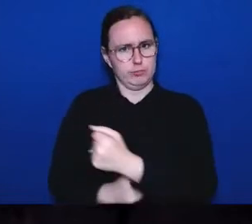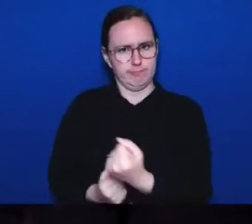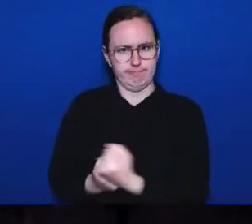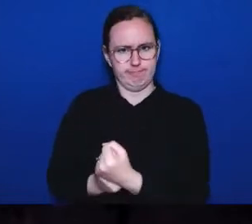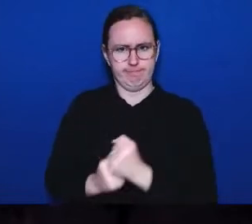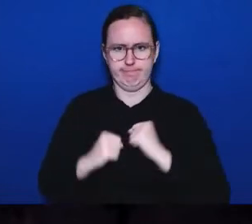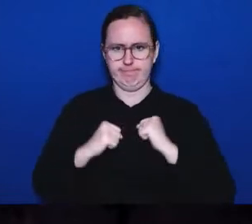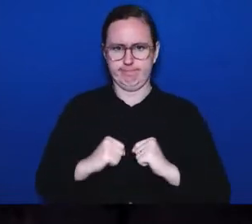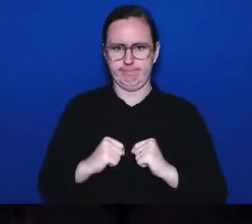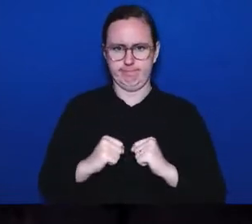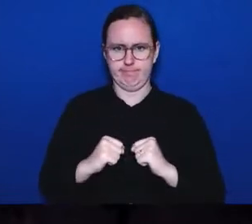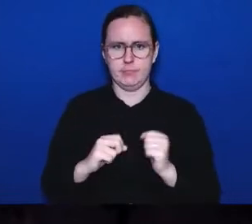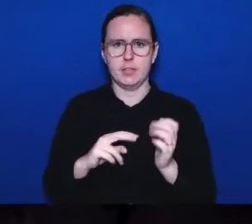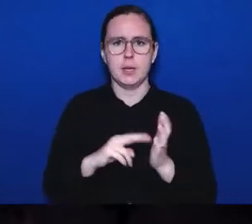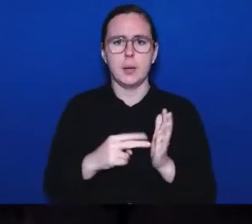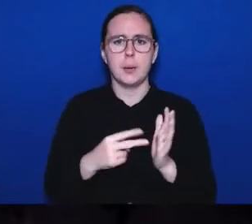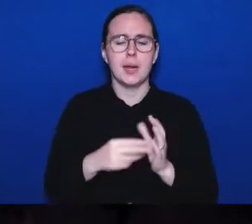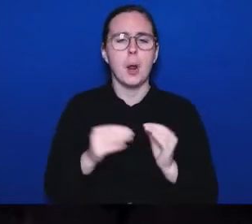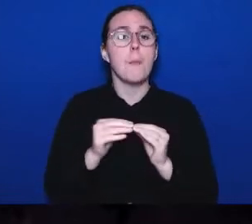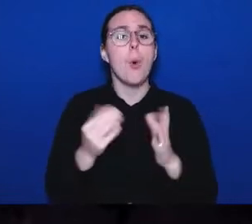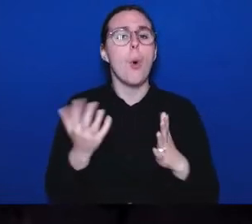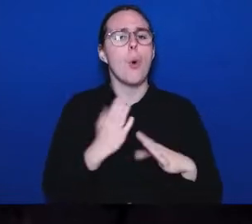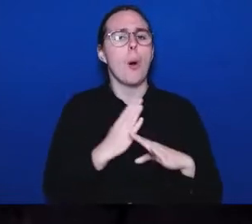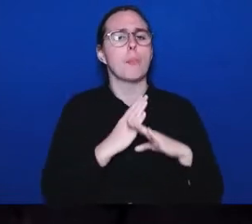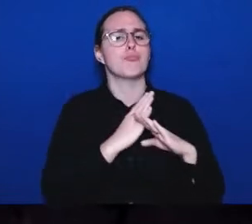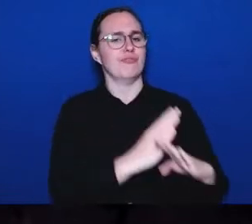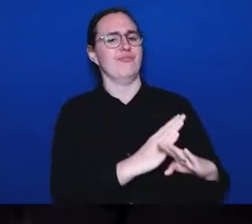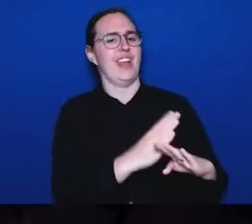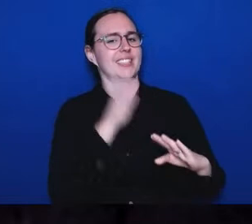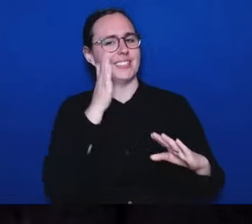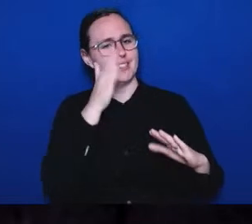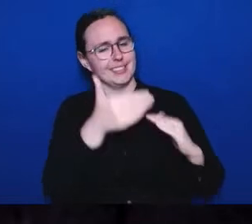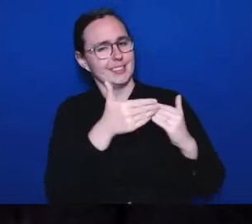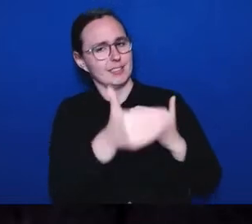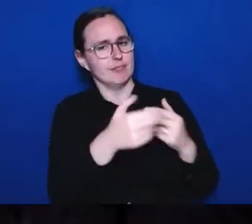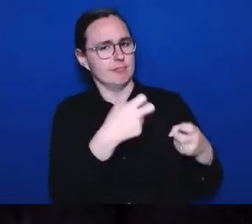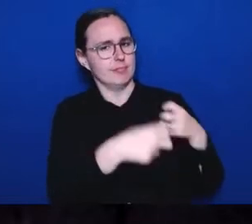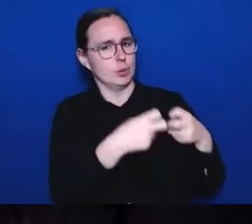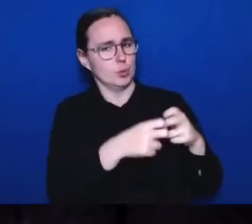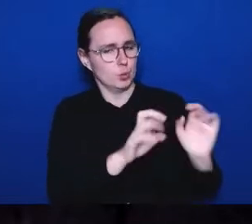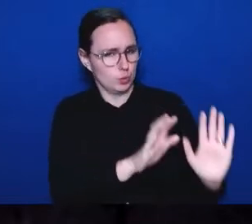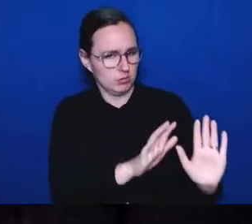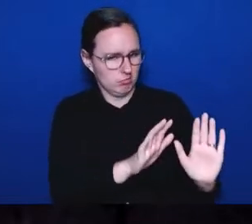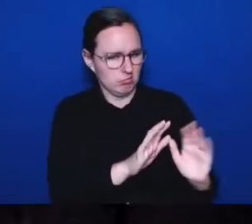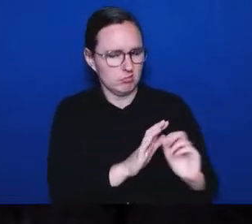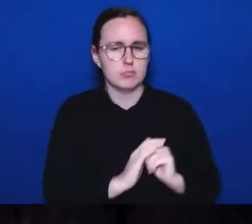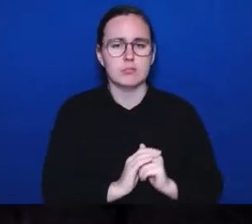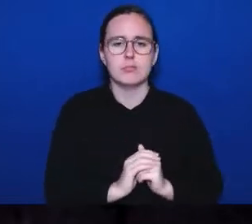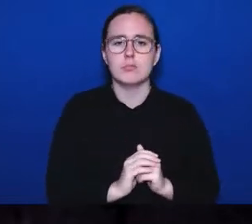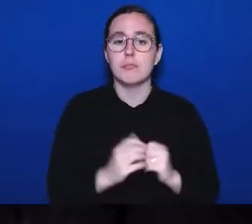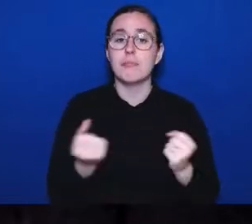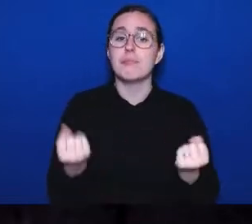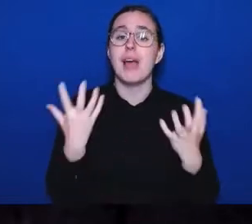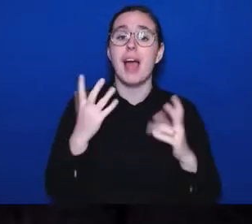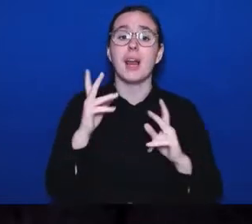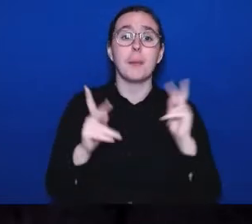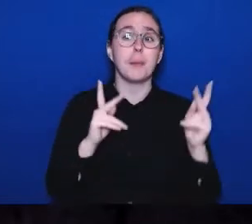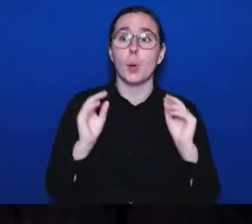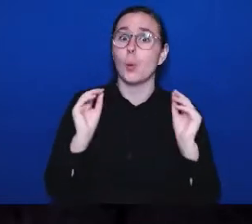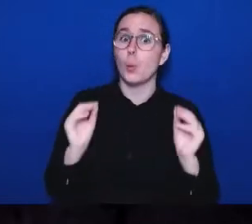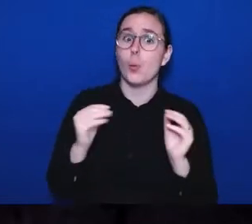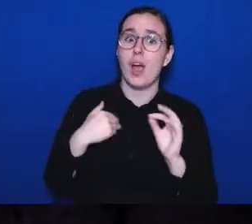now we need to anchor all those patients that don't have a physician, but we also need to recognize our need for